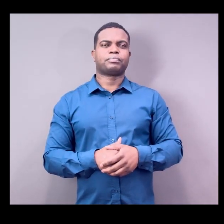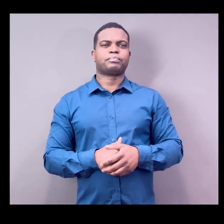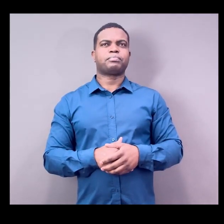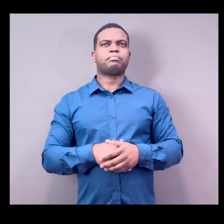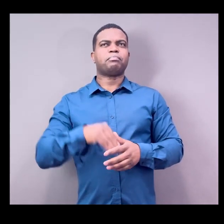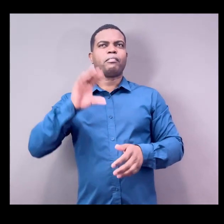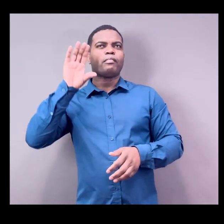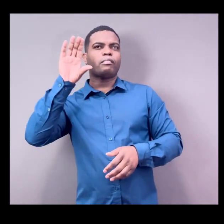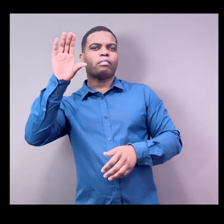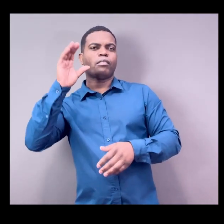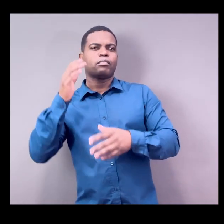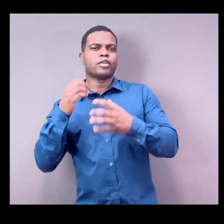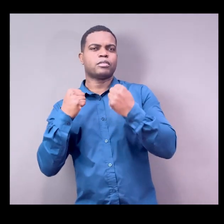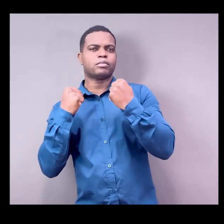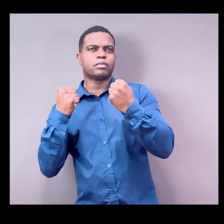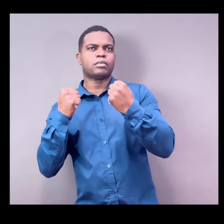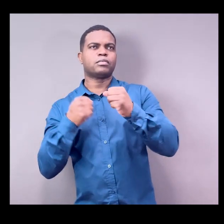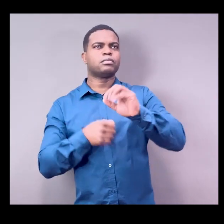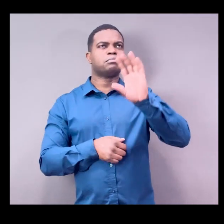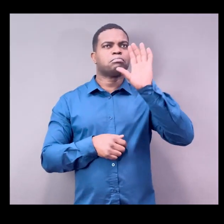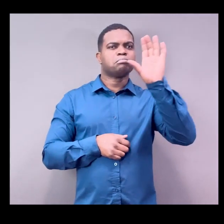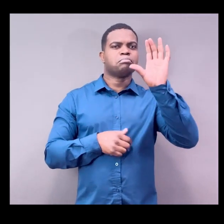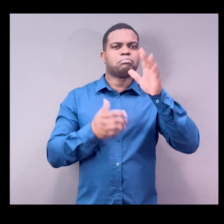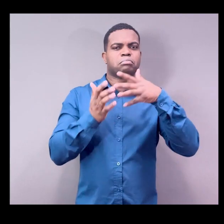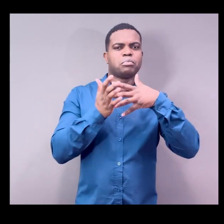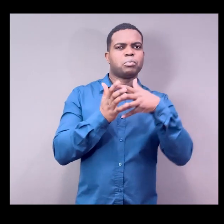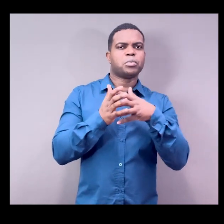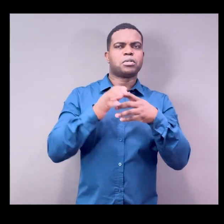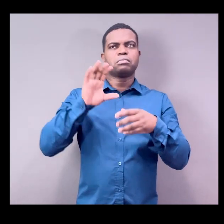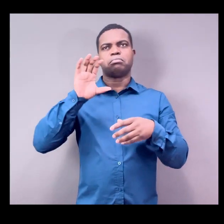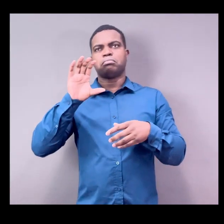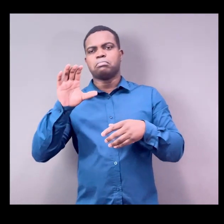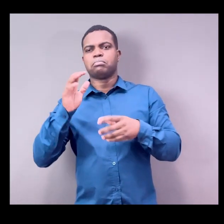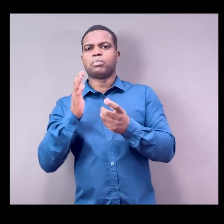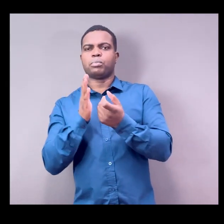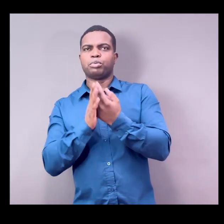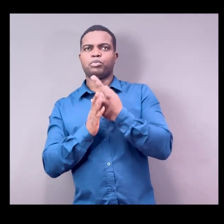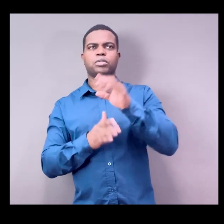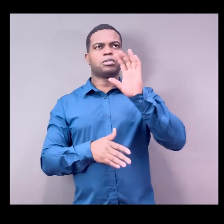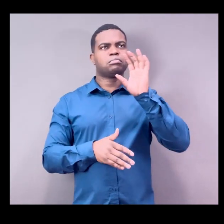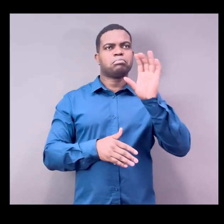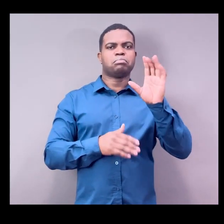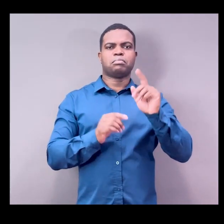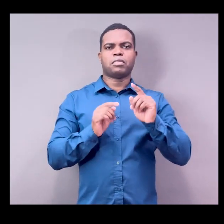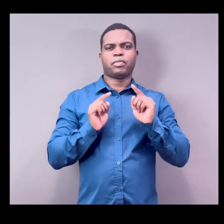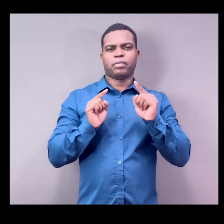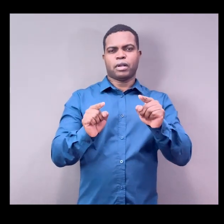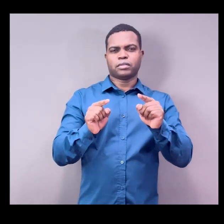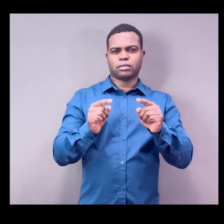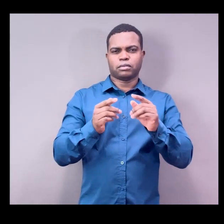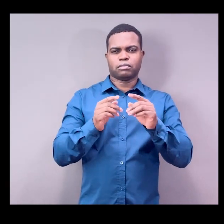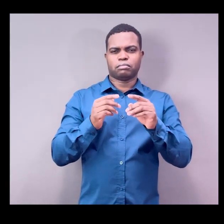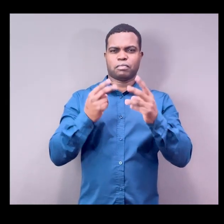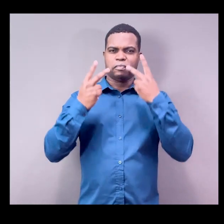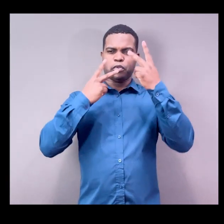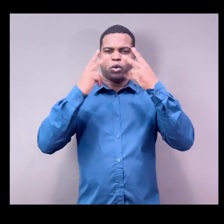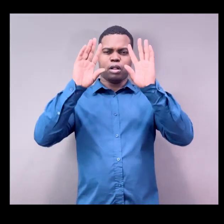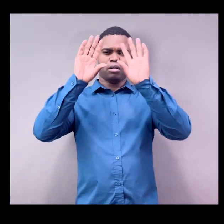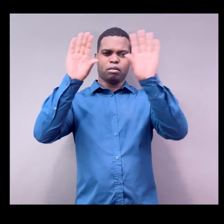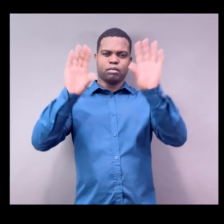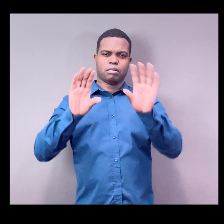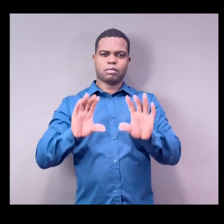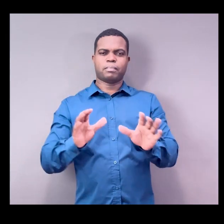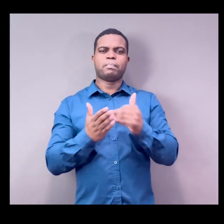matrix or visual map to identify strengths, weaknesses, opportunities, and threats. As we move on, we'll